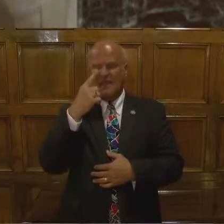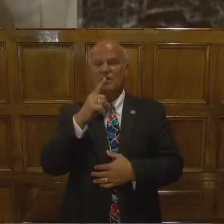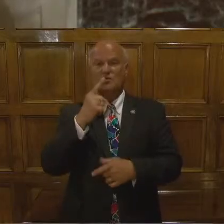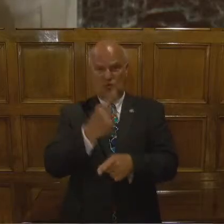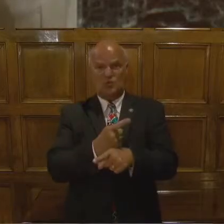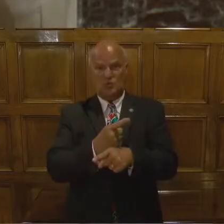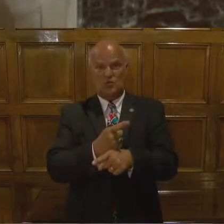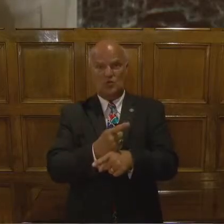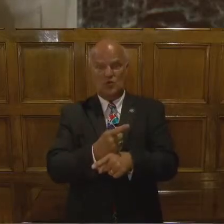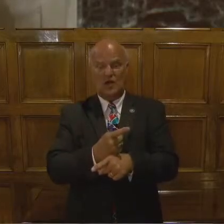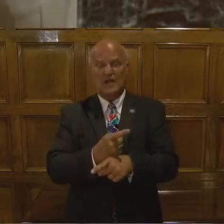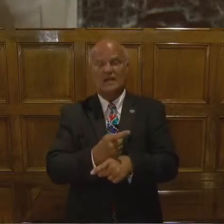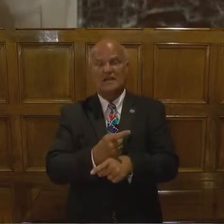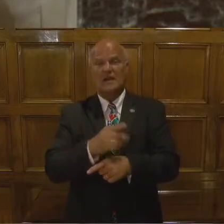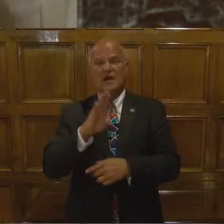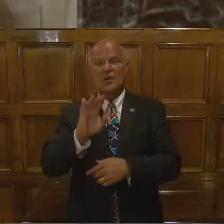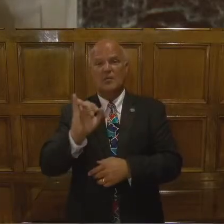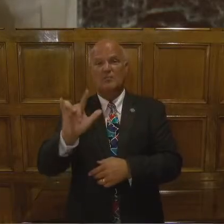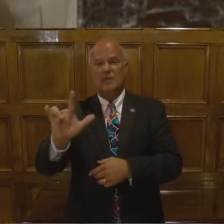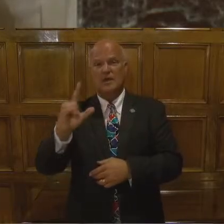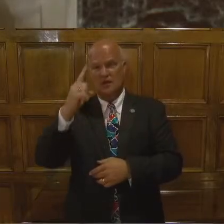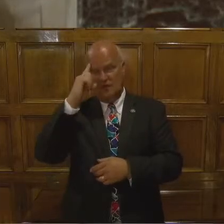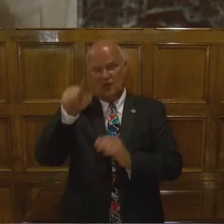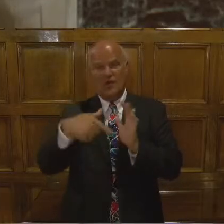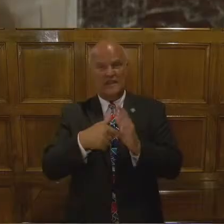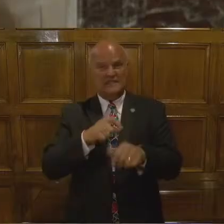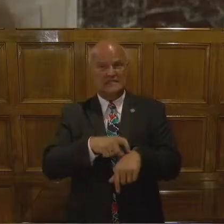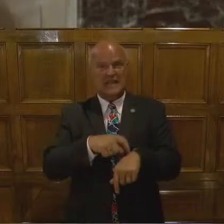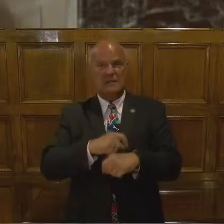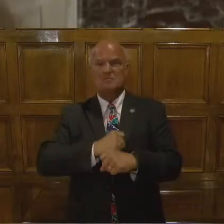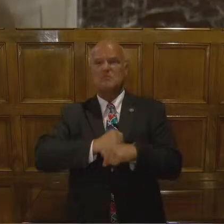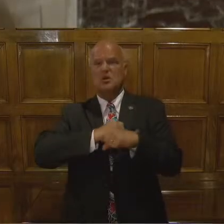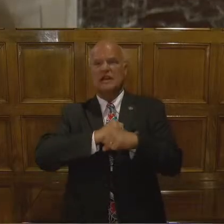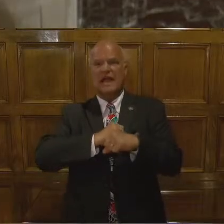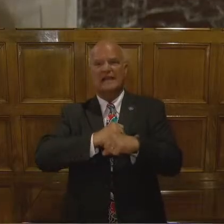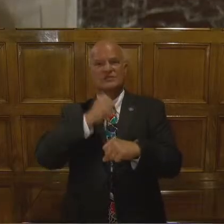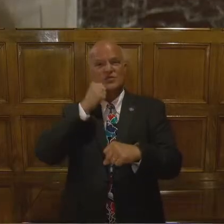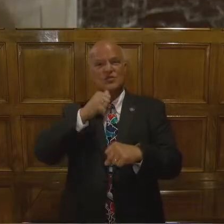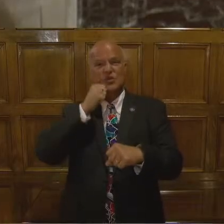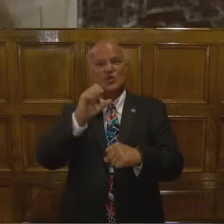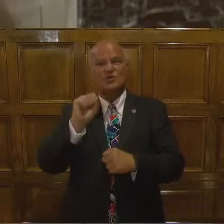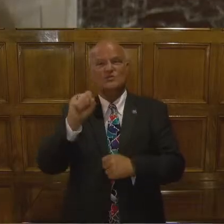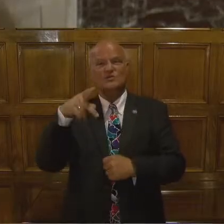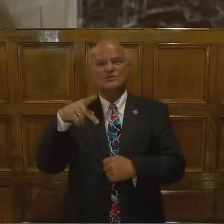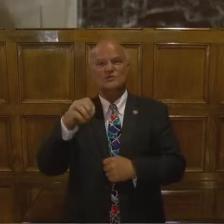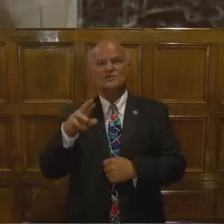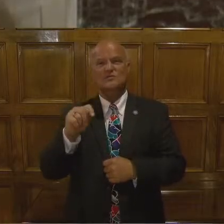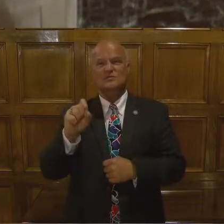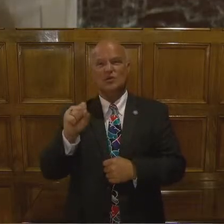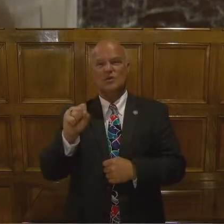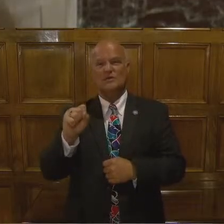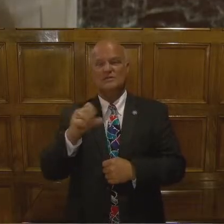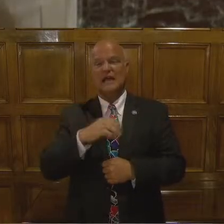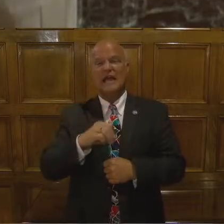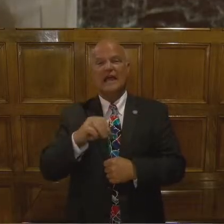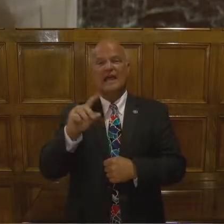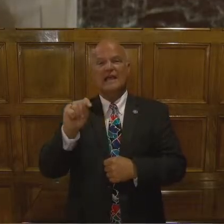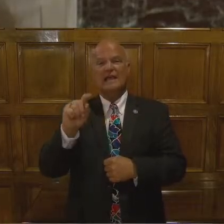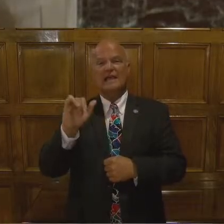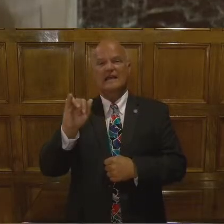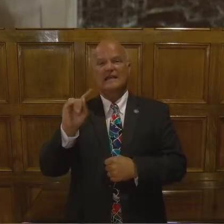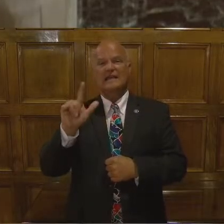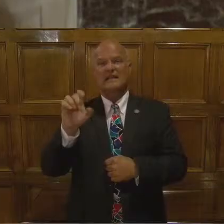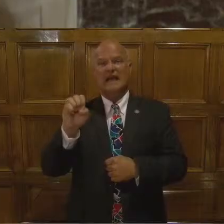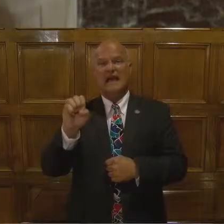the right bill for this time that protects girls' sports and Title IX, and that'll